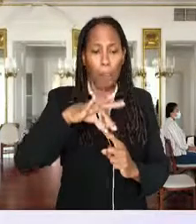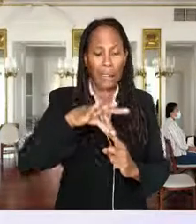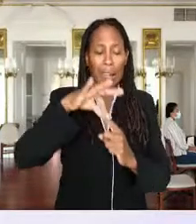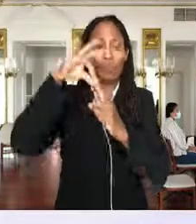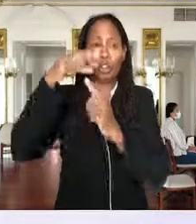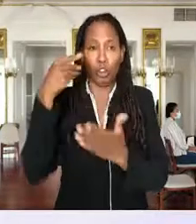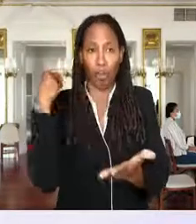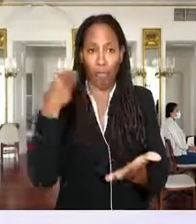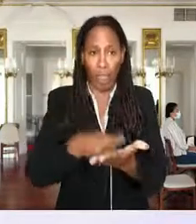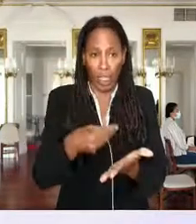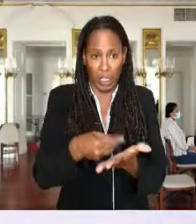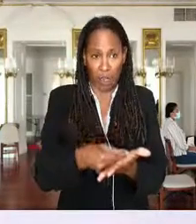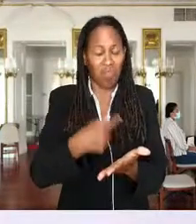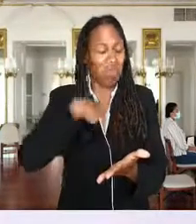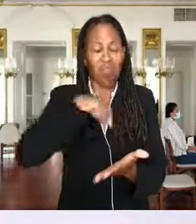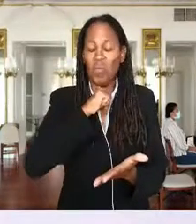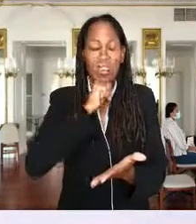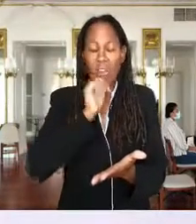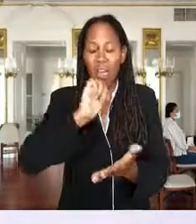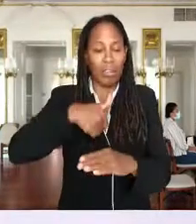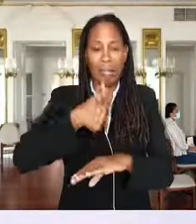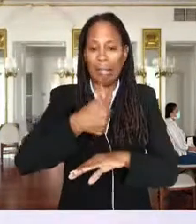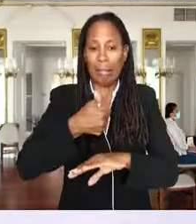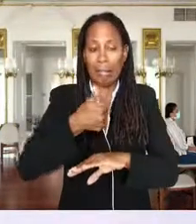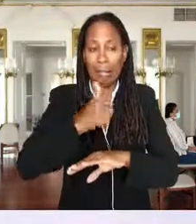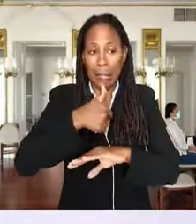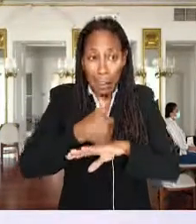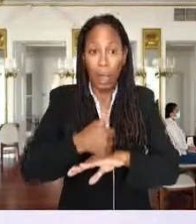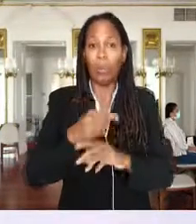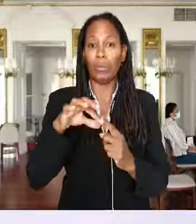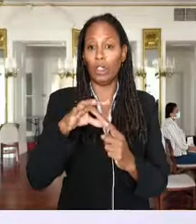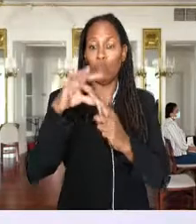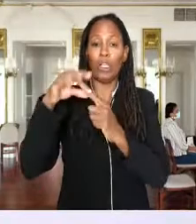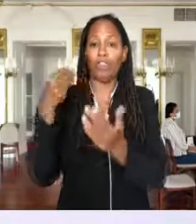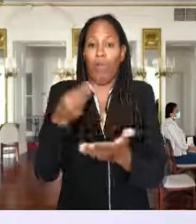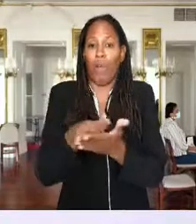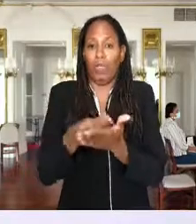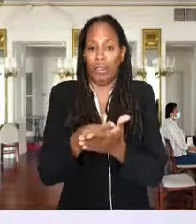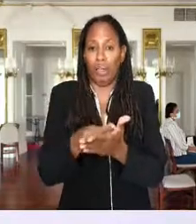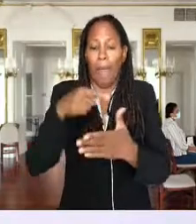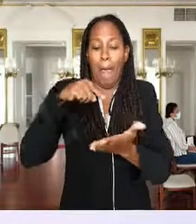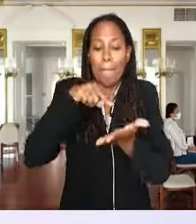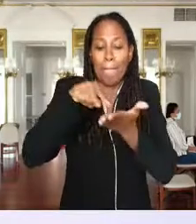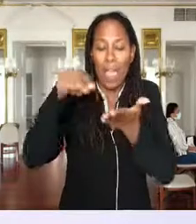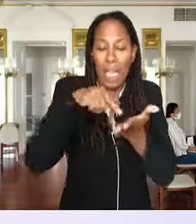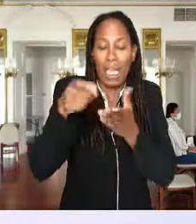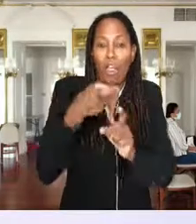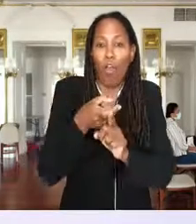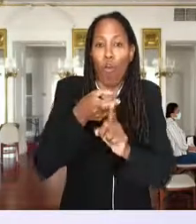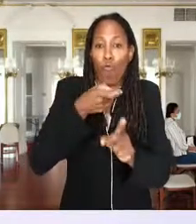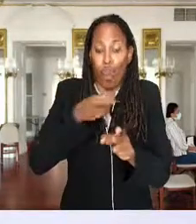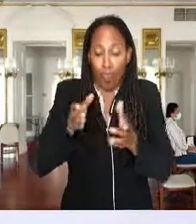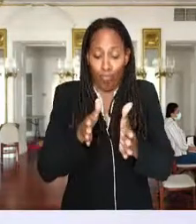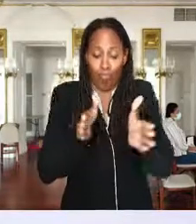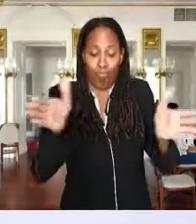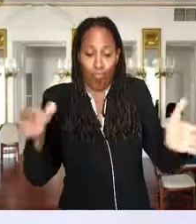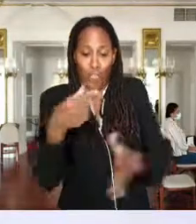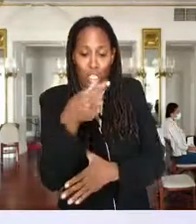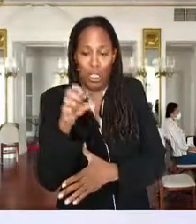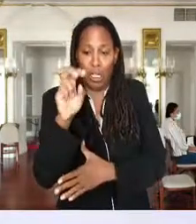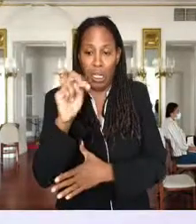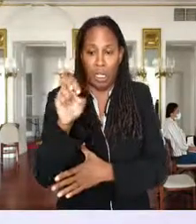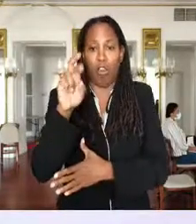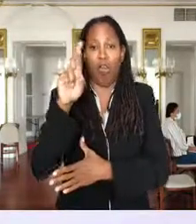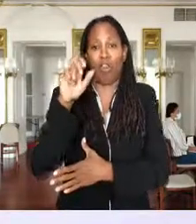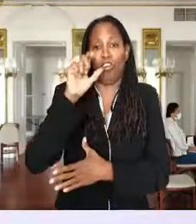for this. We're paying this out of regular money collected. You know why we're doing that? Because we have been good stewards of the people